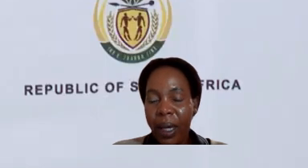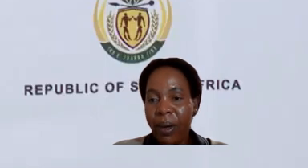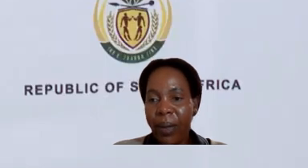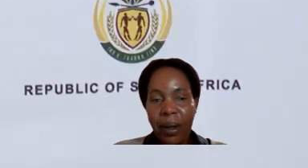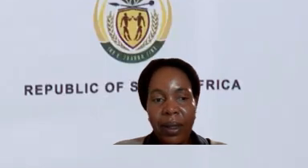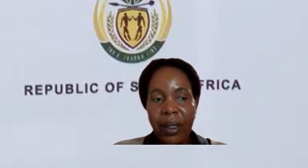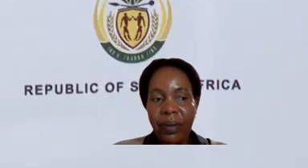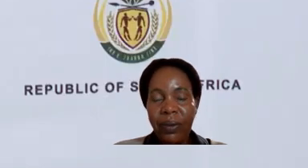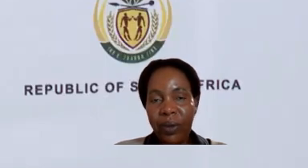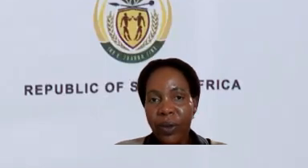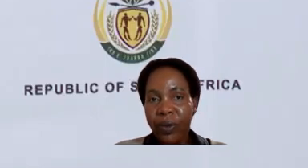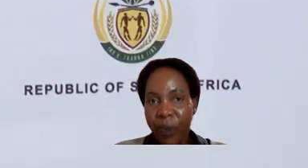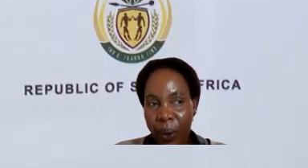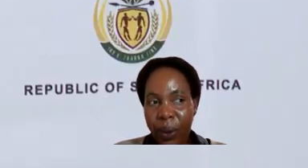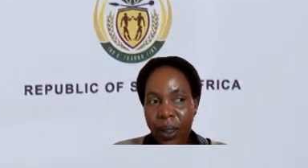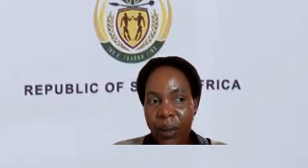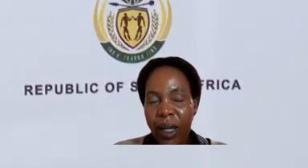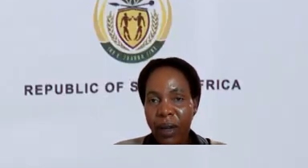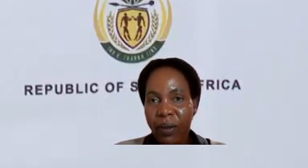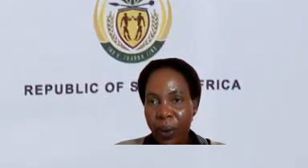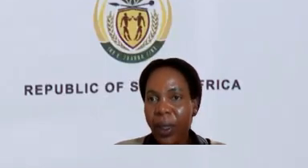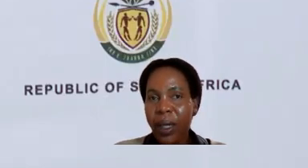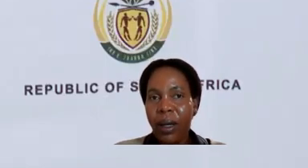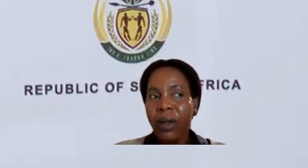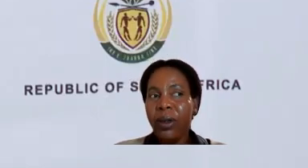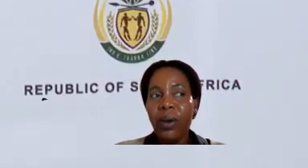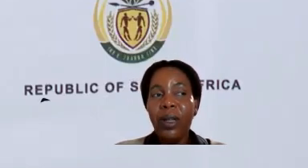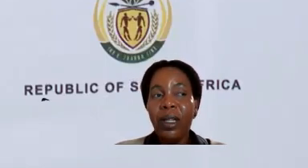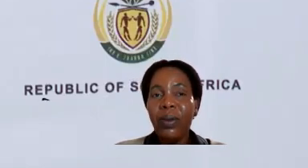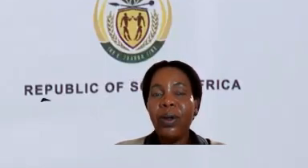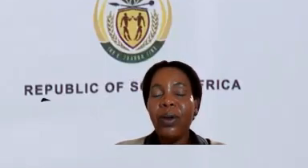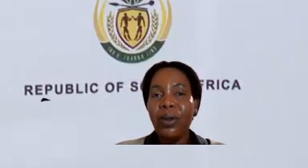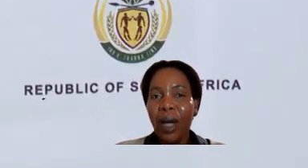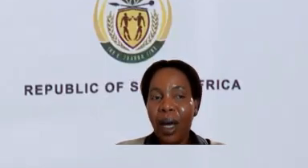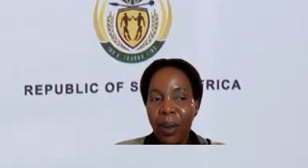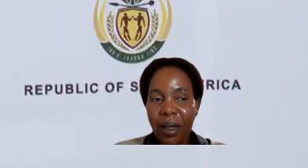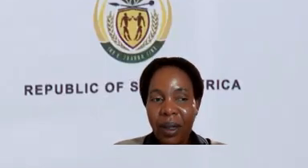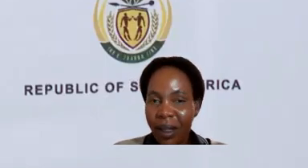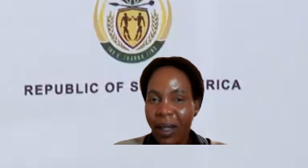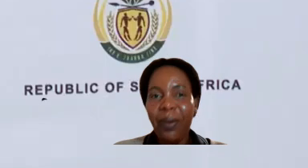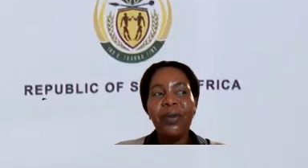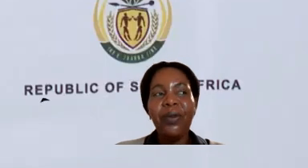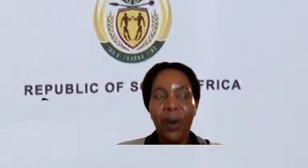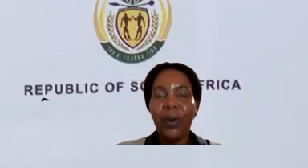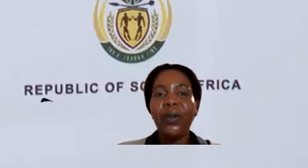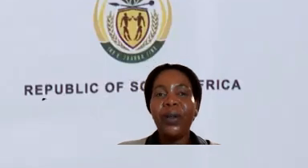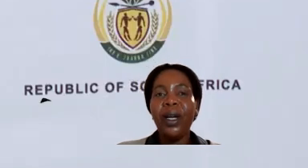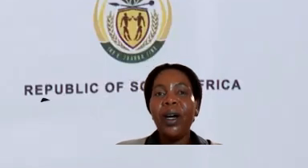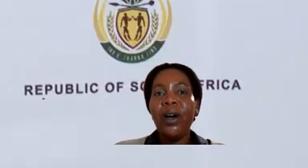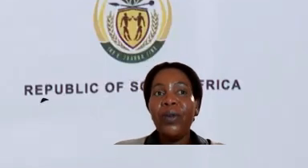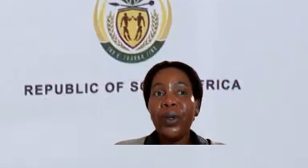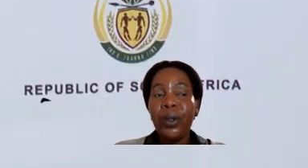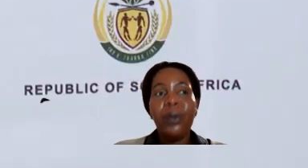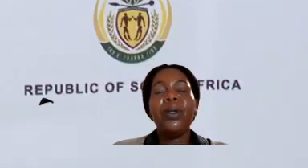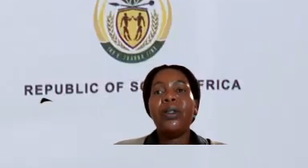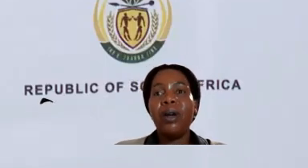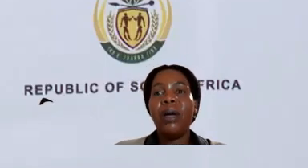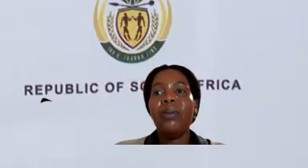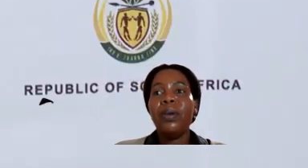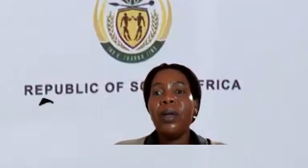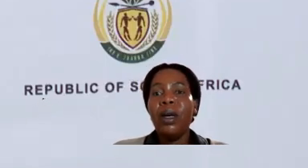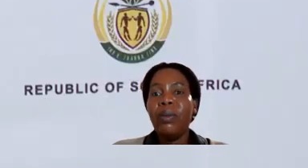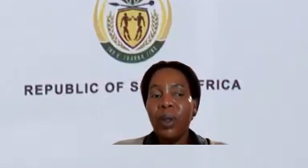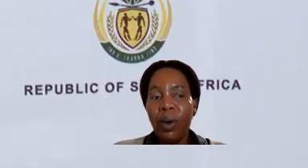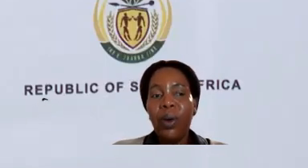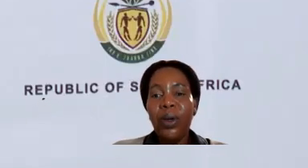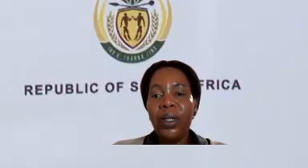I don't blame Americans to vote the way they voted. I knew this was going to happen, that they will vote for Donald